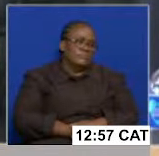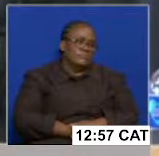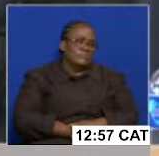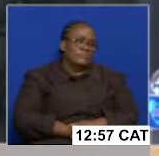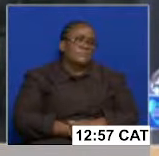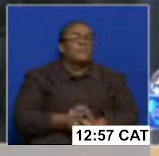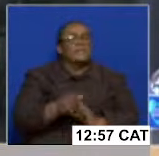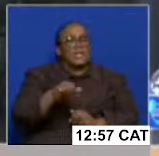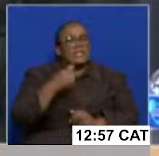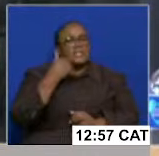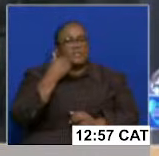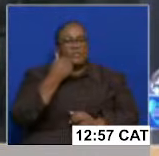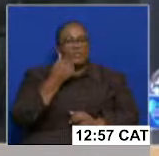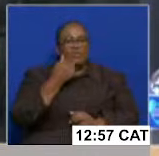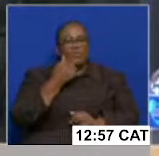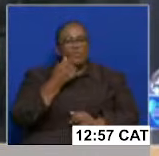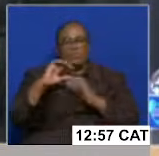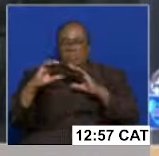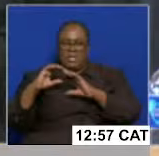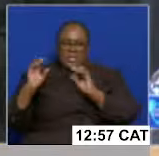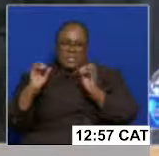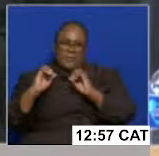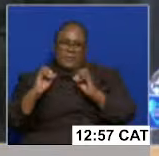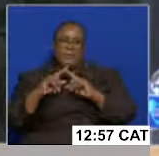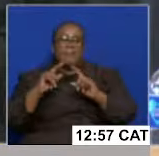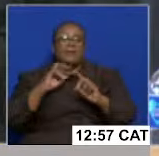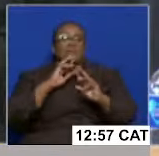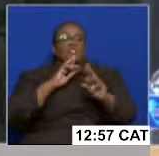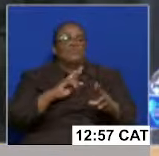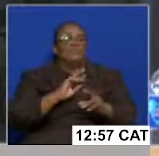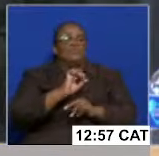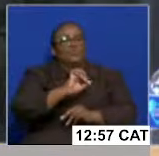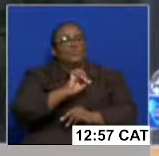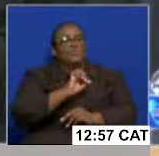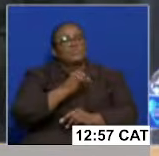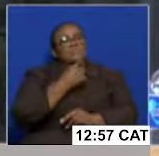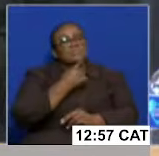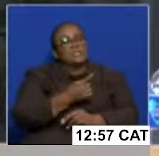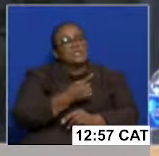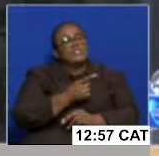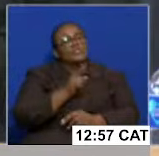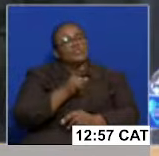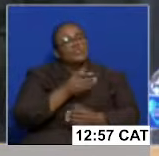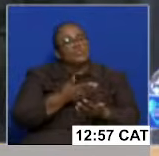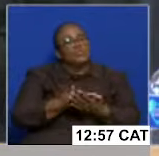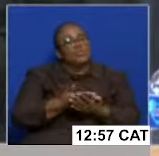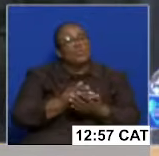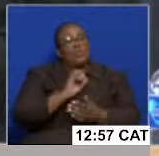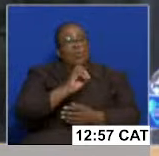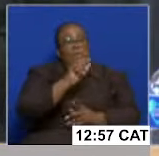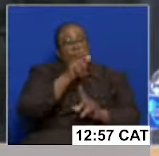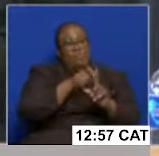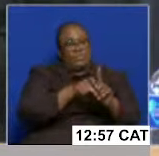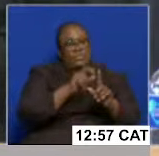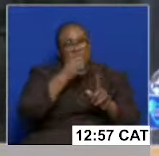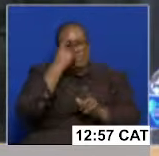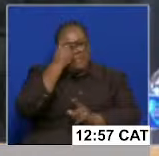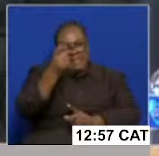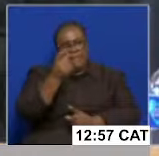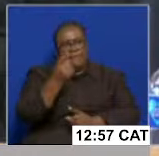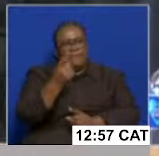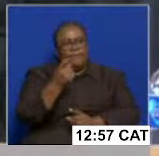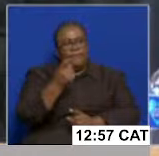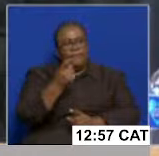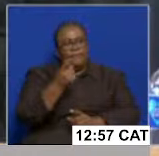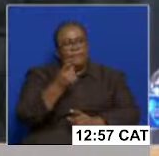your response suggests that you do have an in. There is someone that you believe as you respond that you can speak